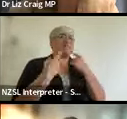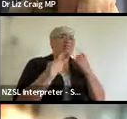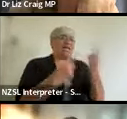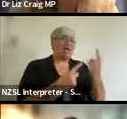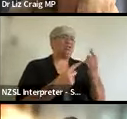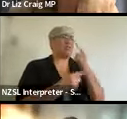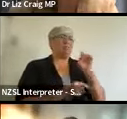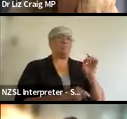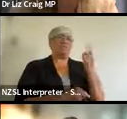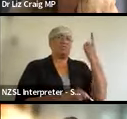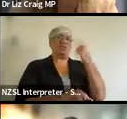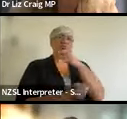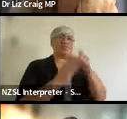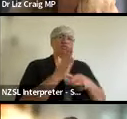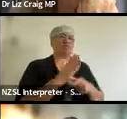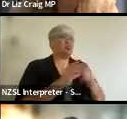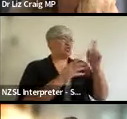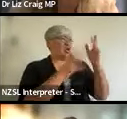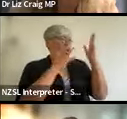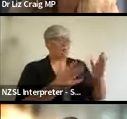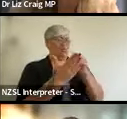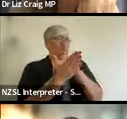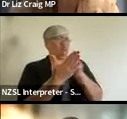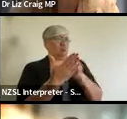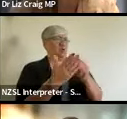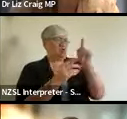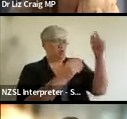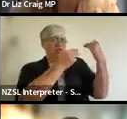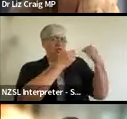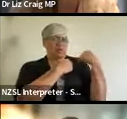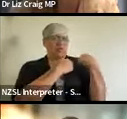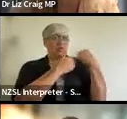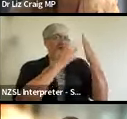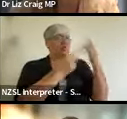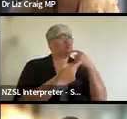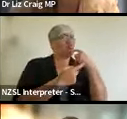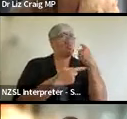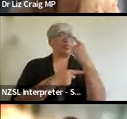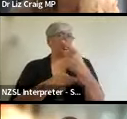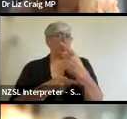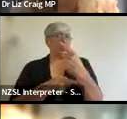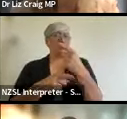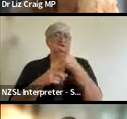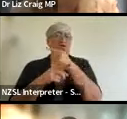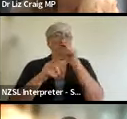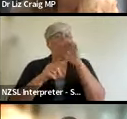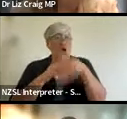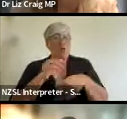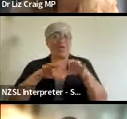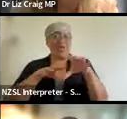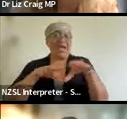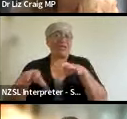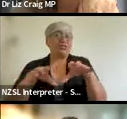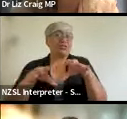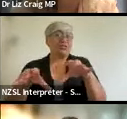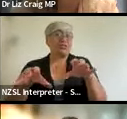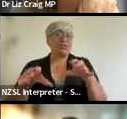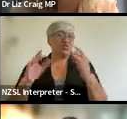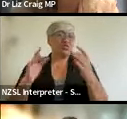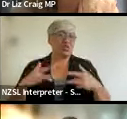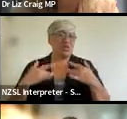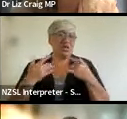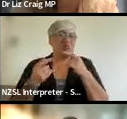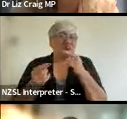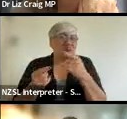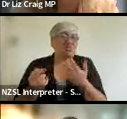the minister having a responsibility then to report back on the action from recommendations, whether that